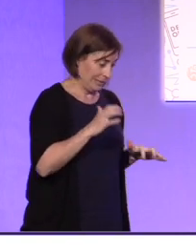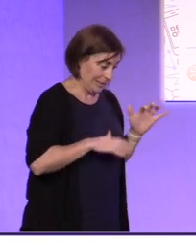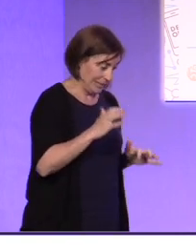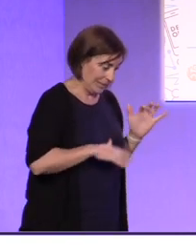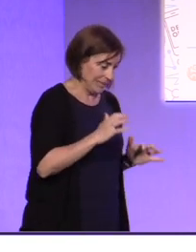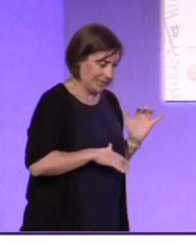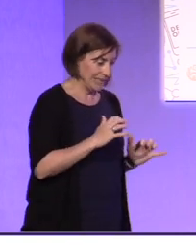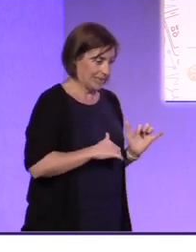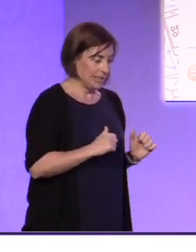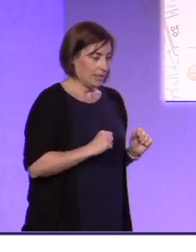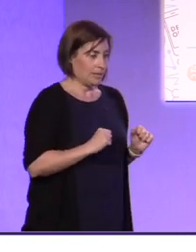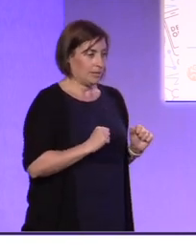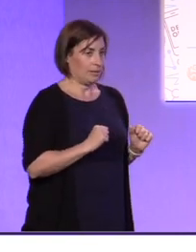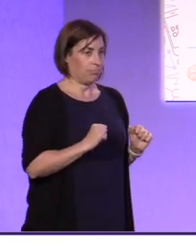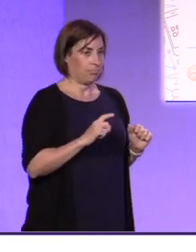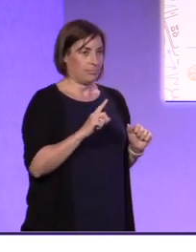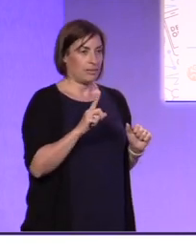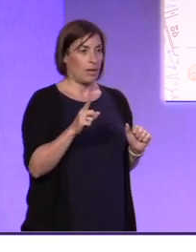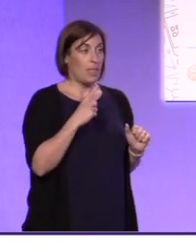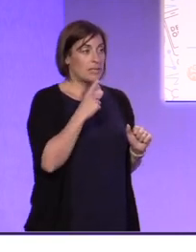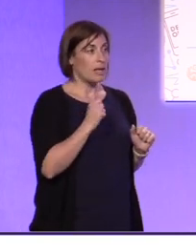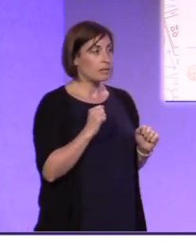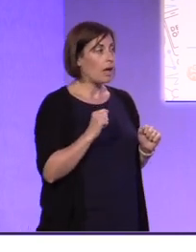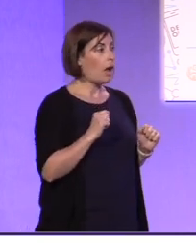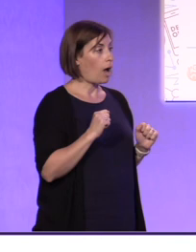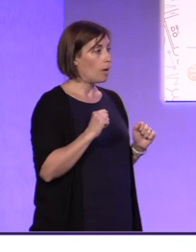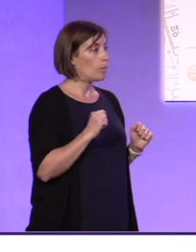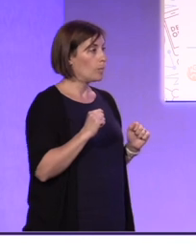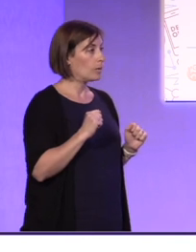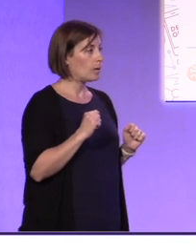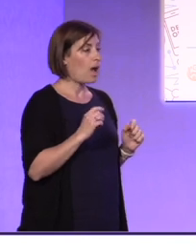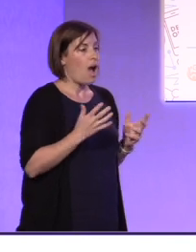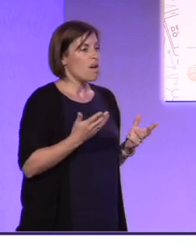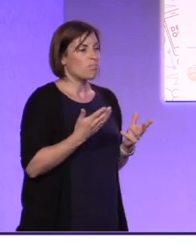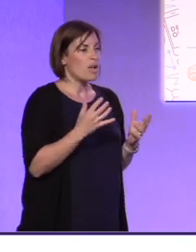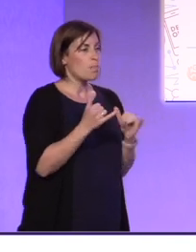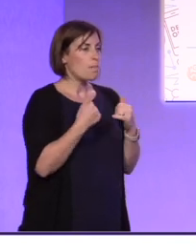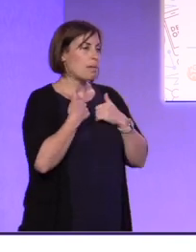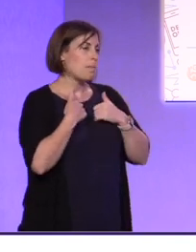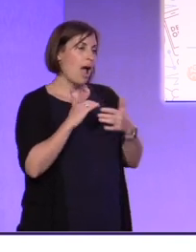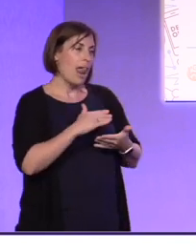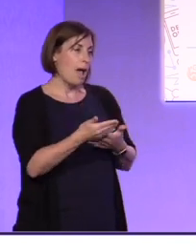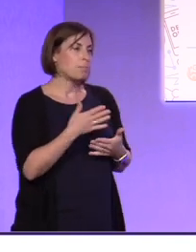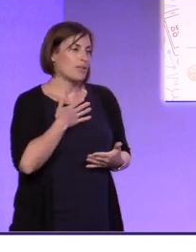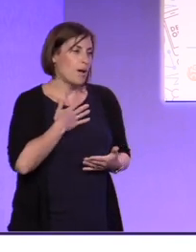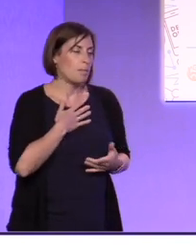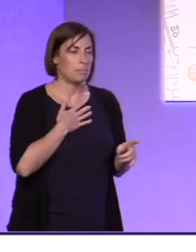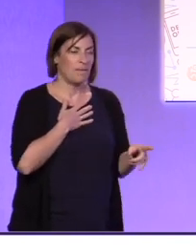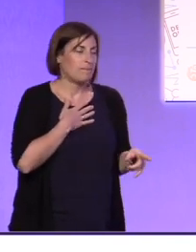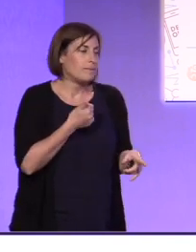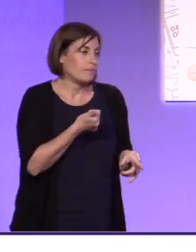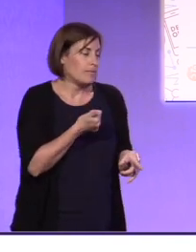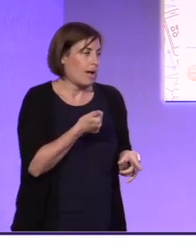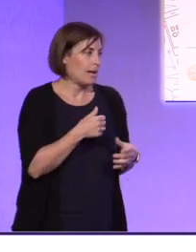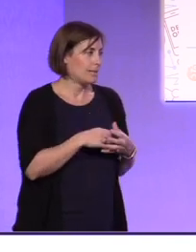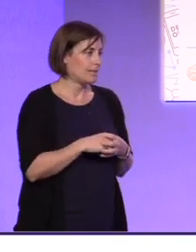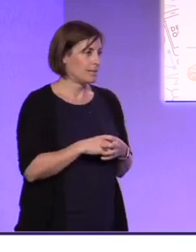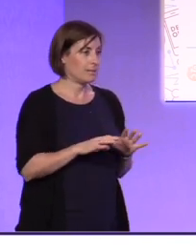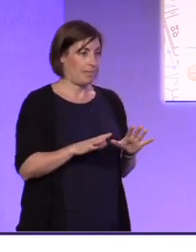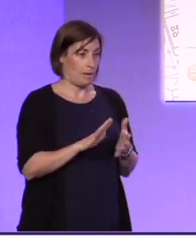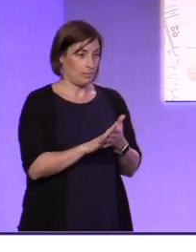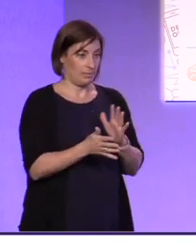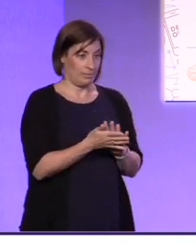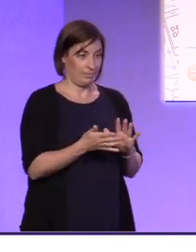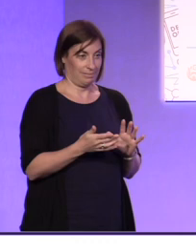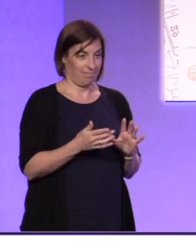mashing. But they just said something like, oh, maybe it was something on my machine. That's fine. And that was the end of the